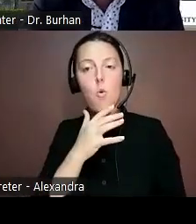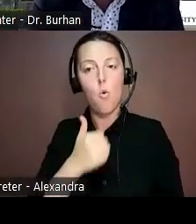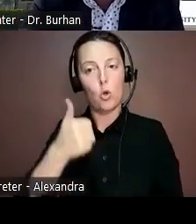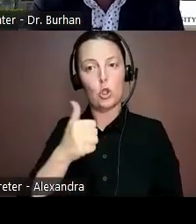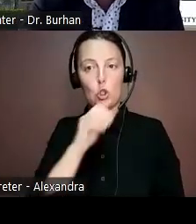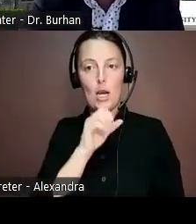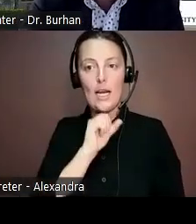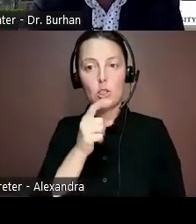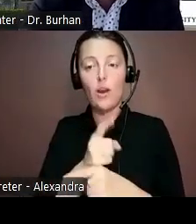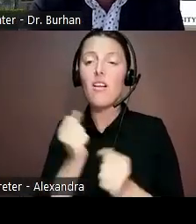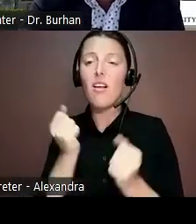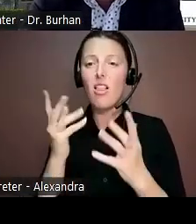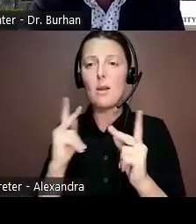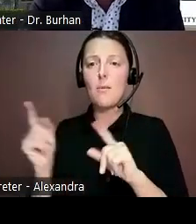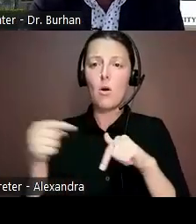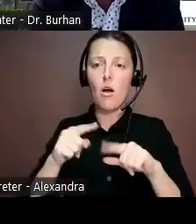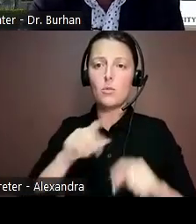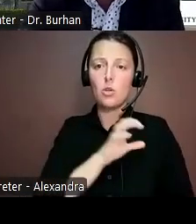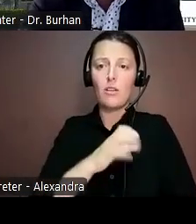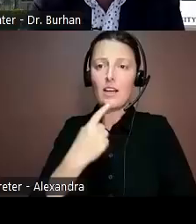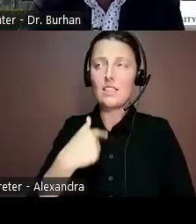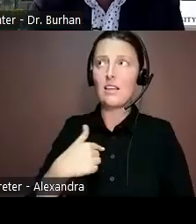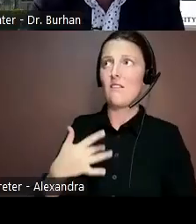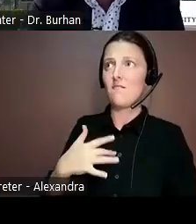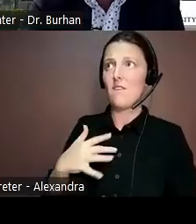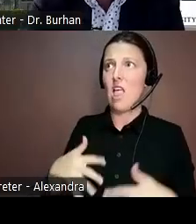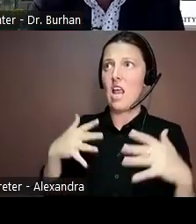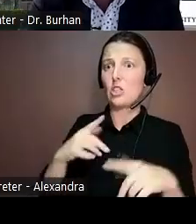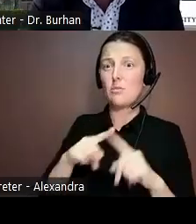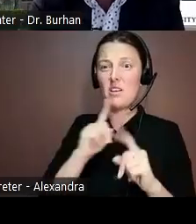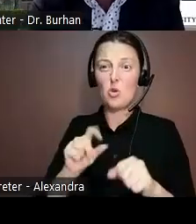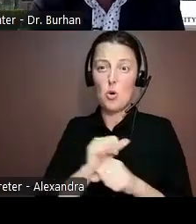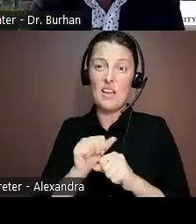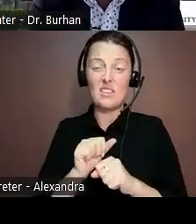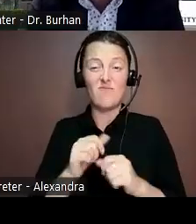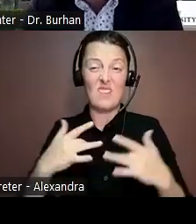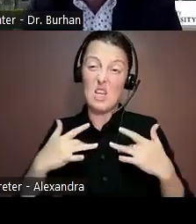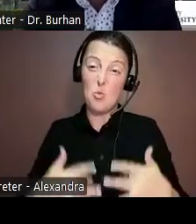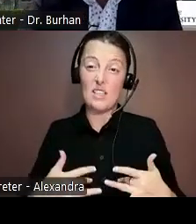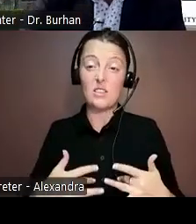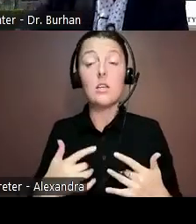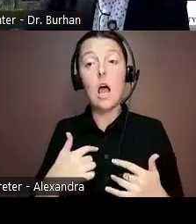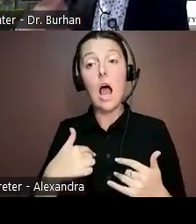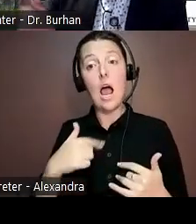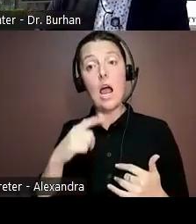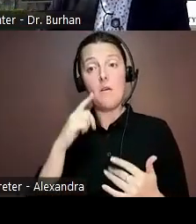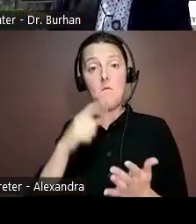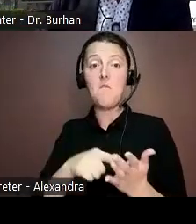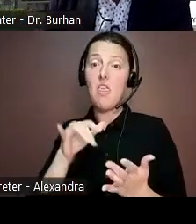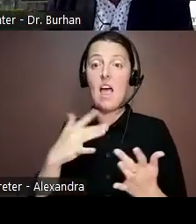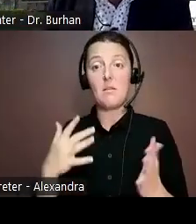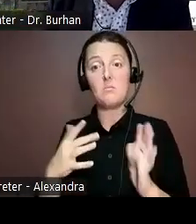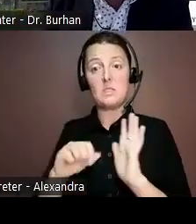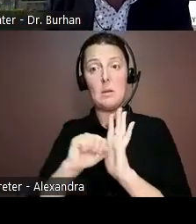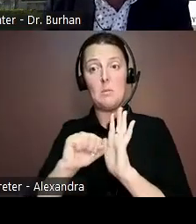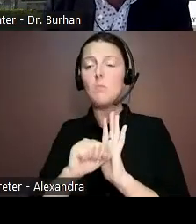that they're actually severely depressed. And I find that syndrome very treatable in old age, although it does affect success of treatment if you